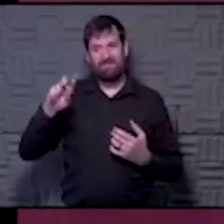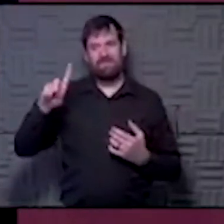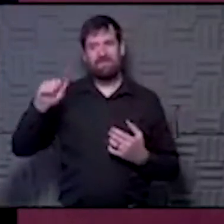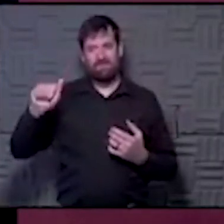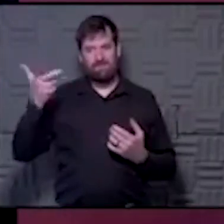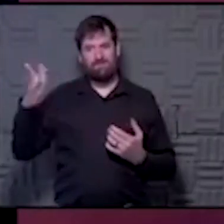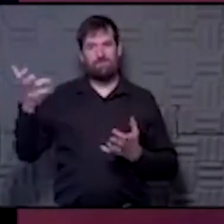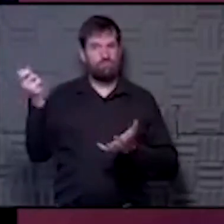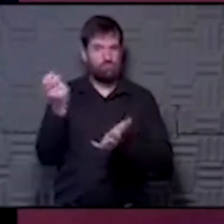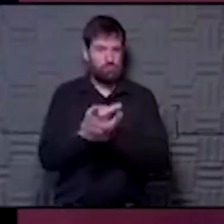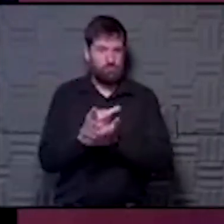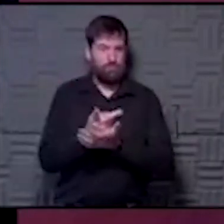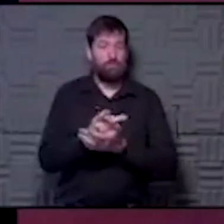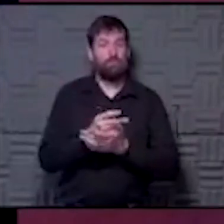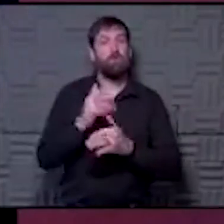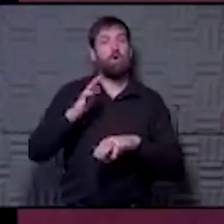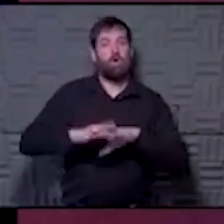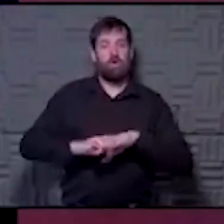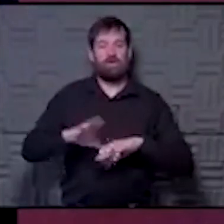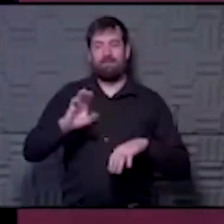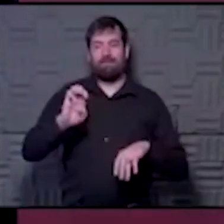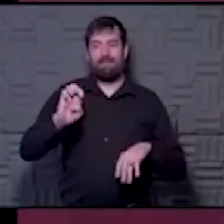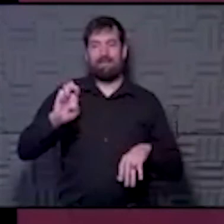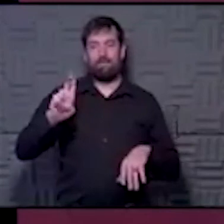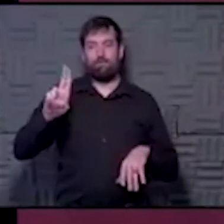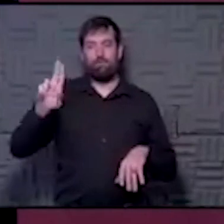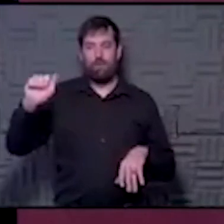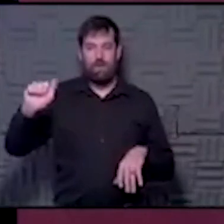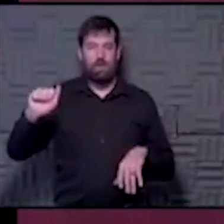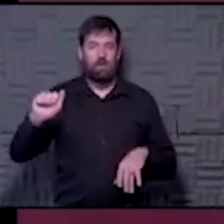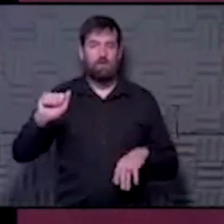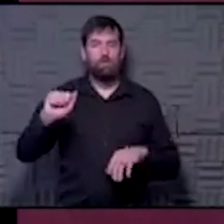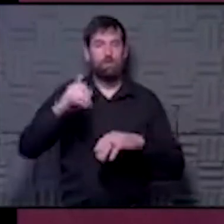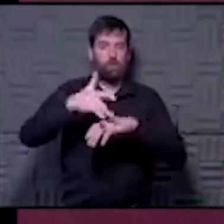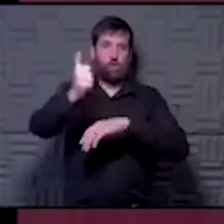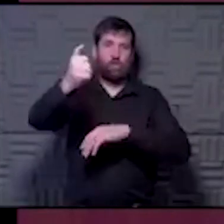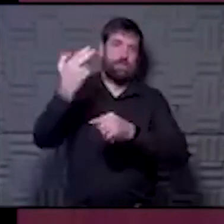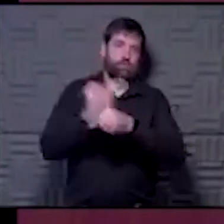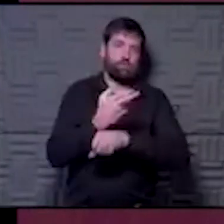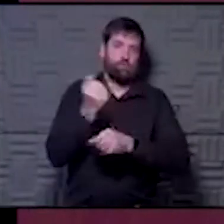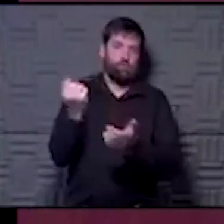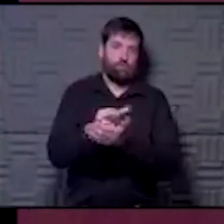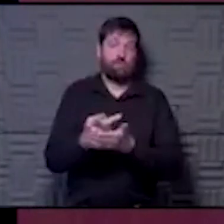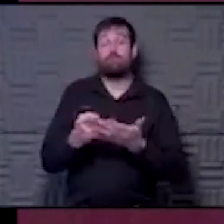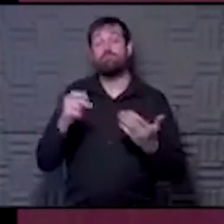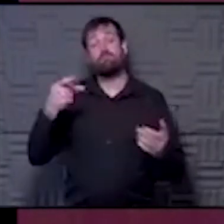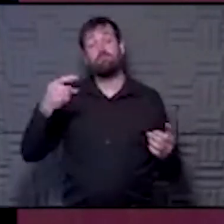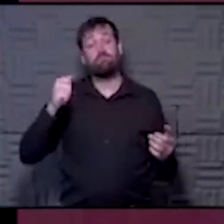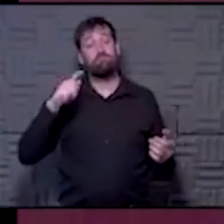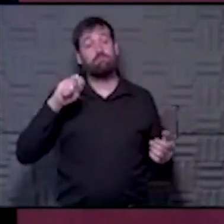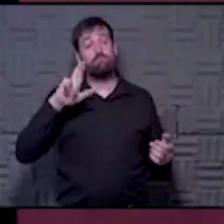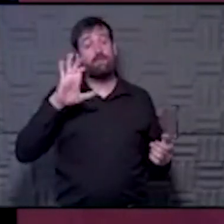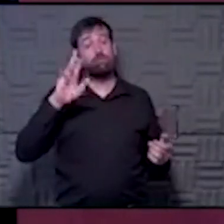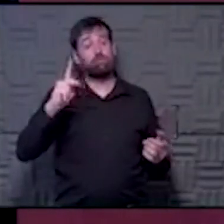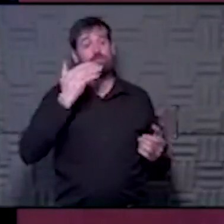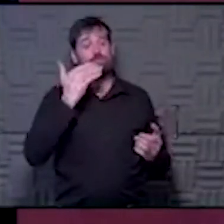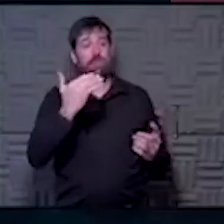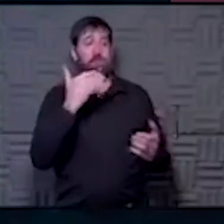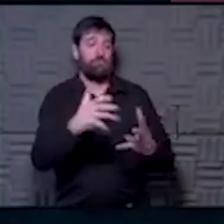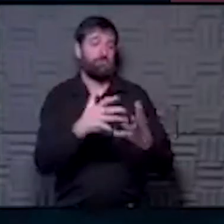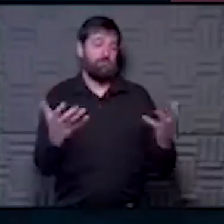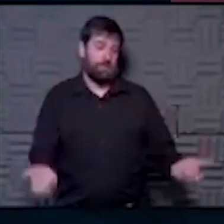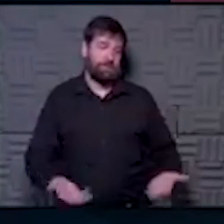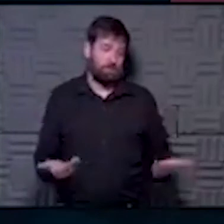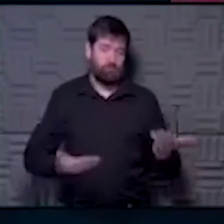that, so on an EUA, so early use authorization. So we'll see how that goes. Well, Patrick, thank you for being with us, and thanks